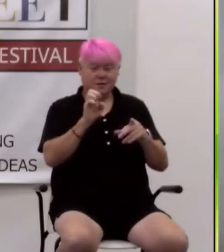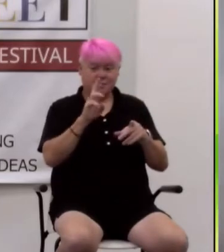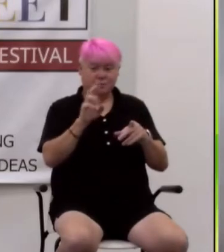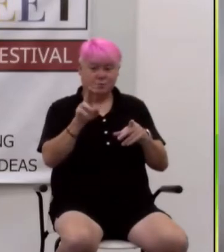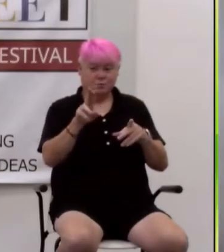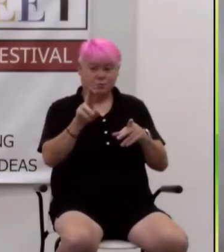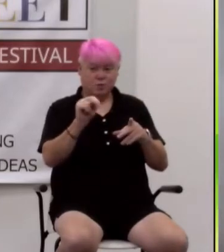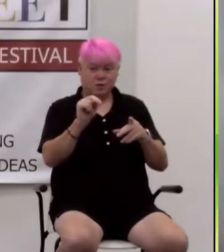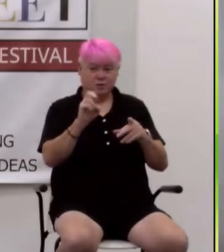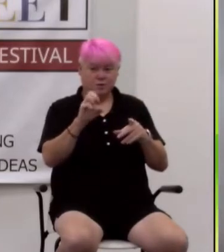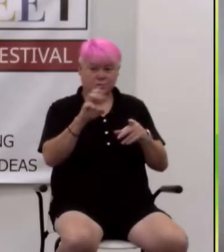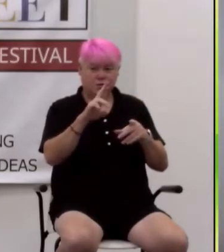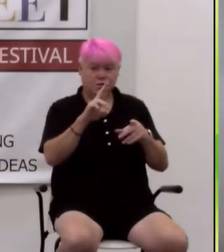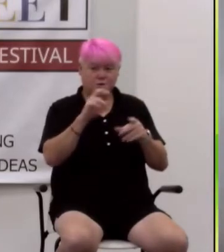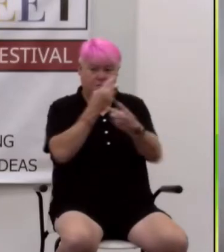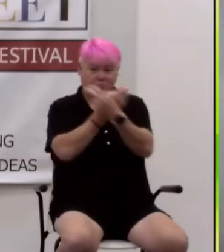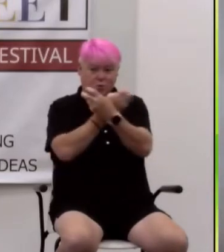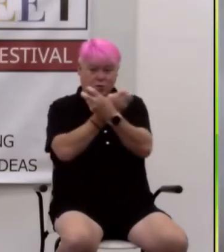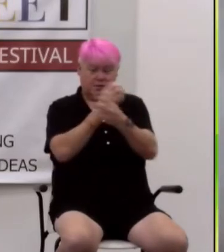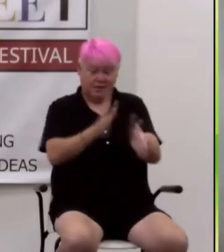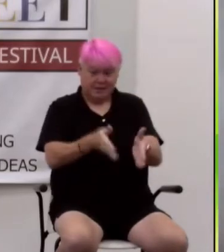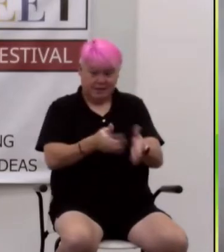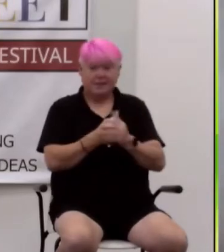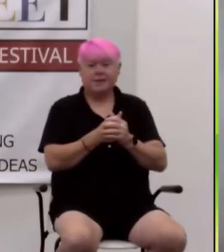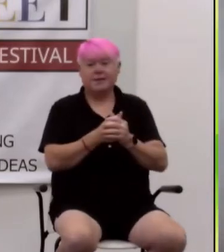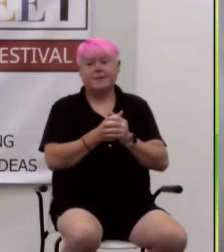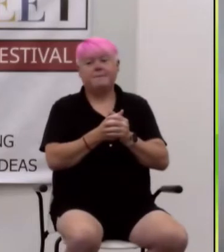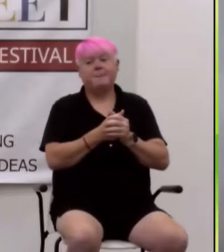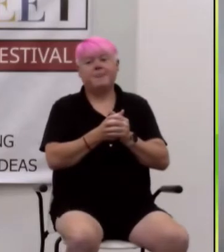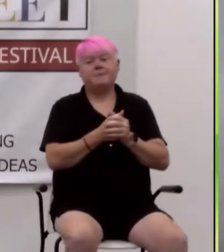And I needed to know,